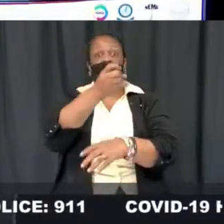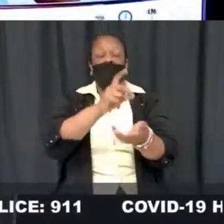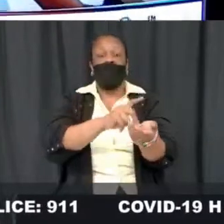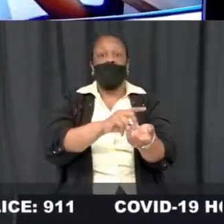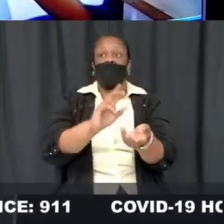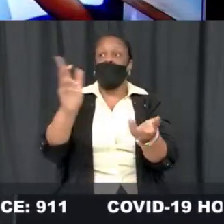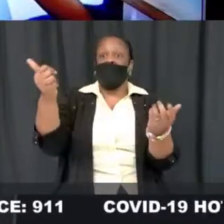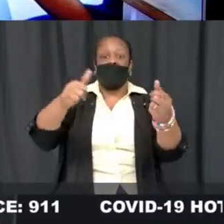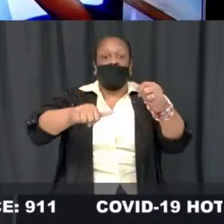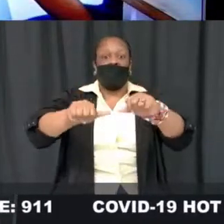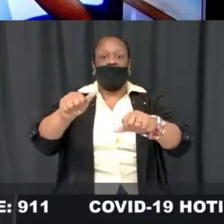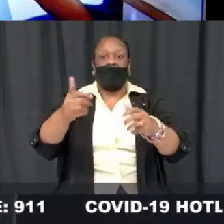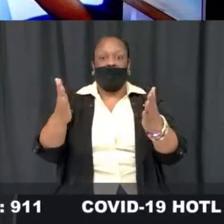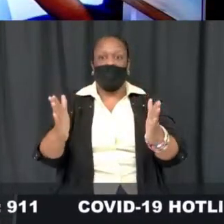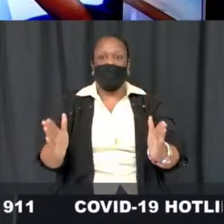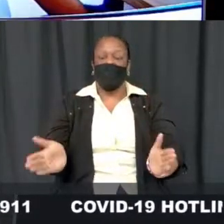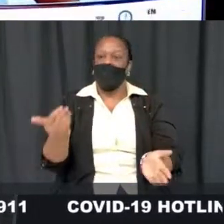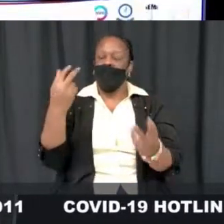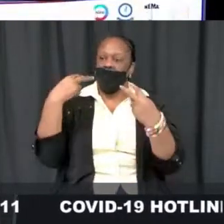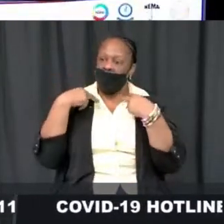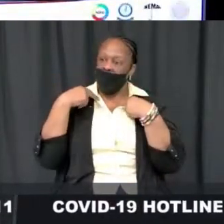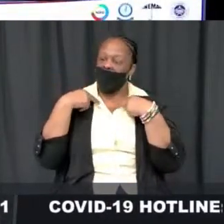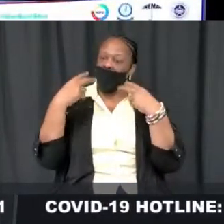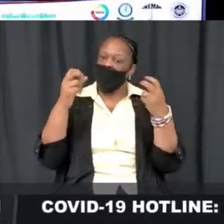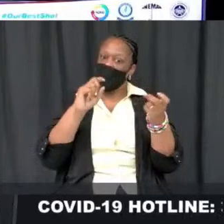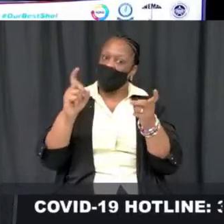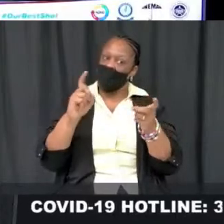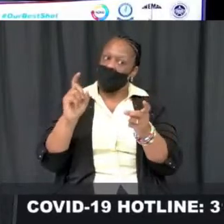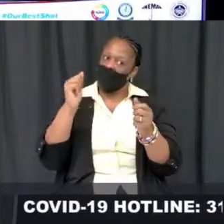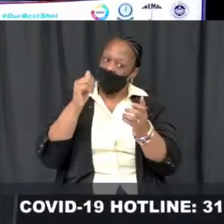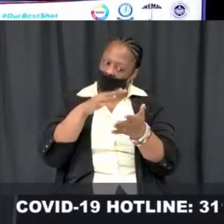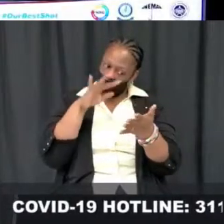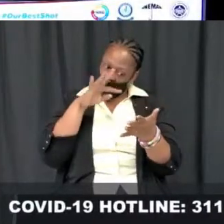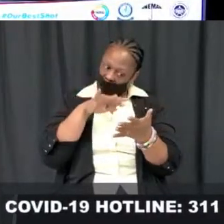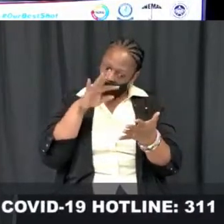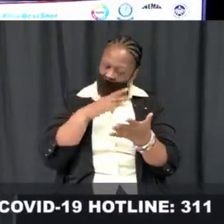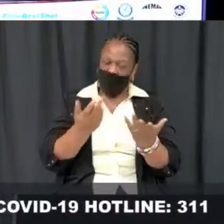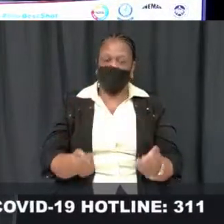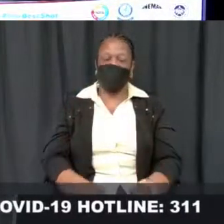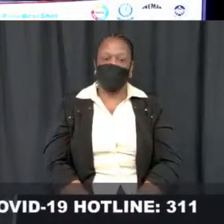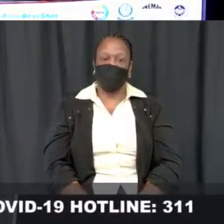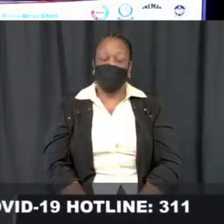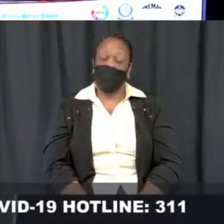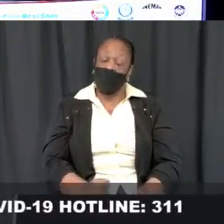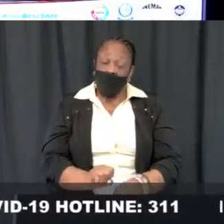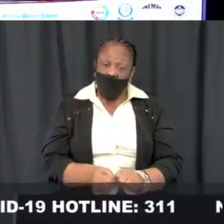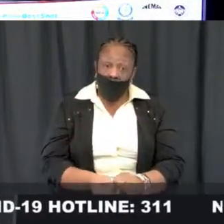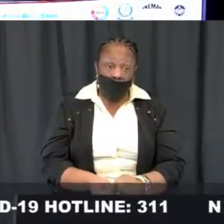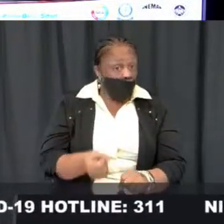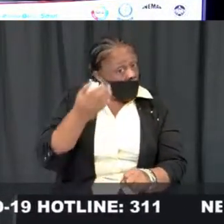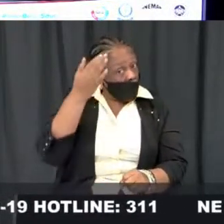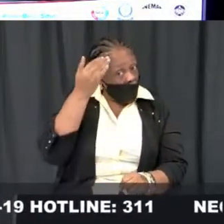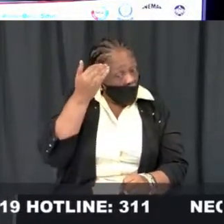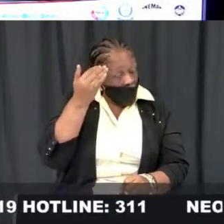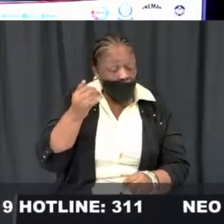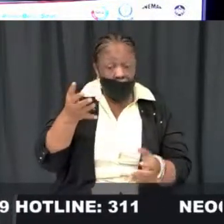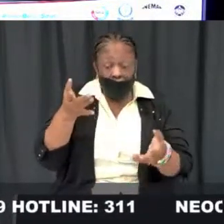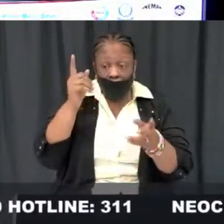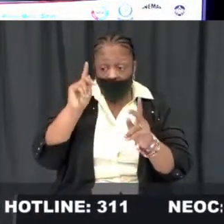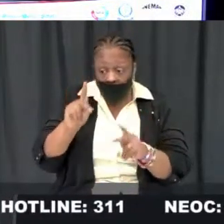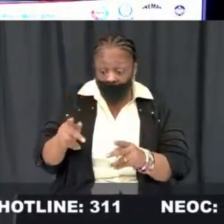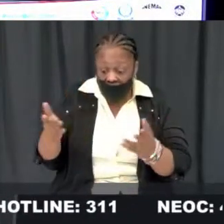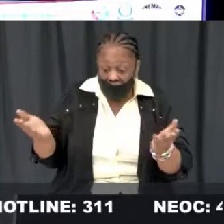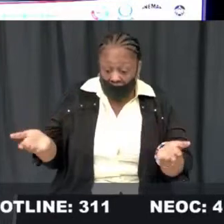and have not just made this analysis based on one person, but a collection of